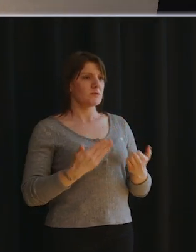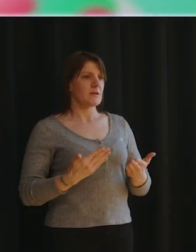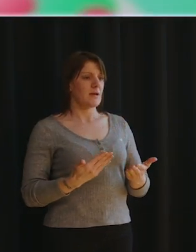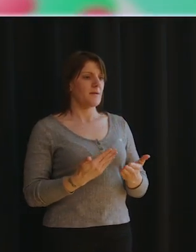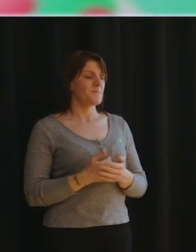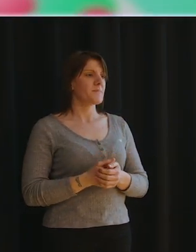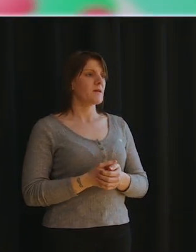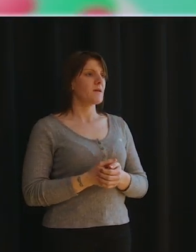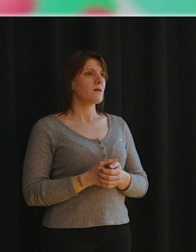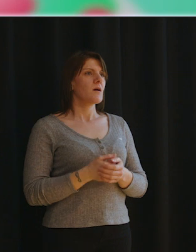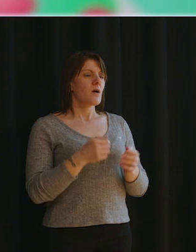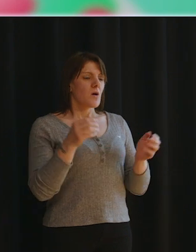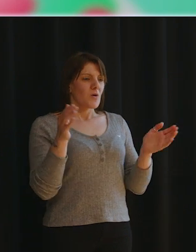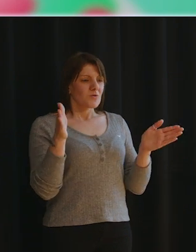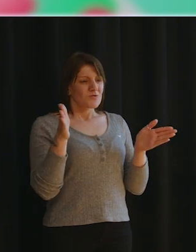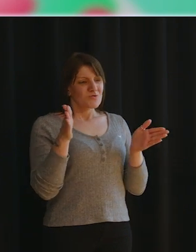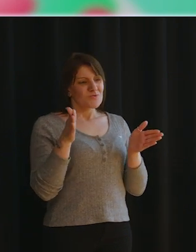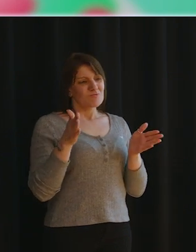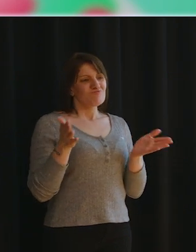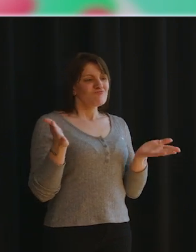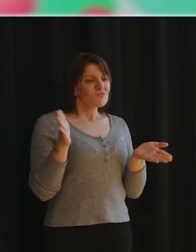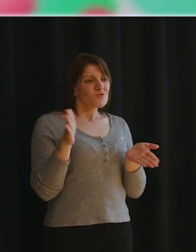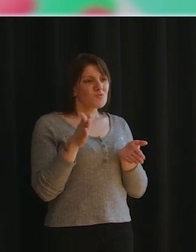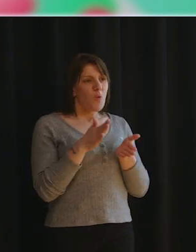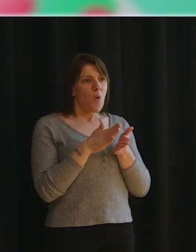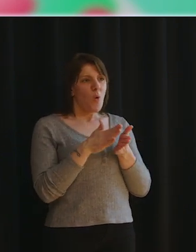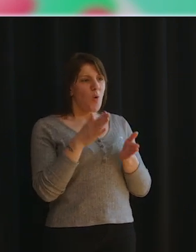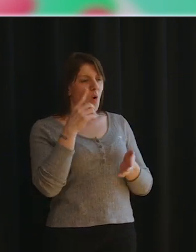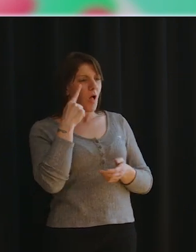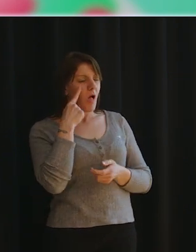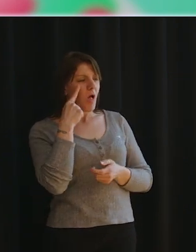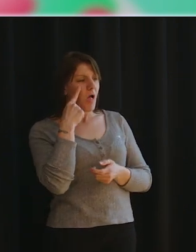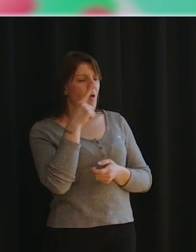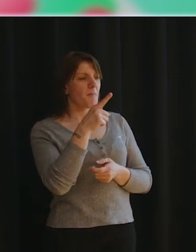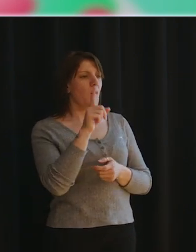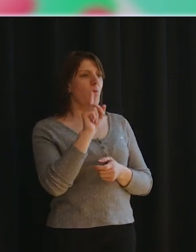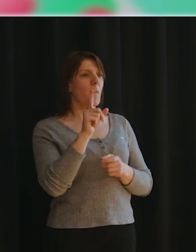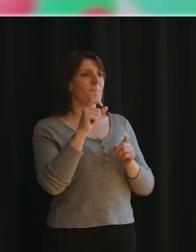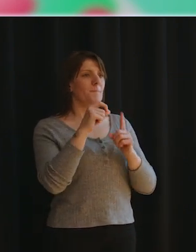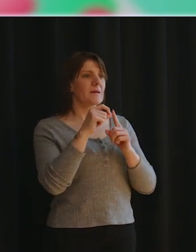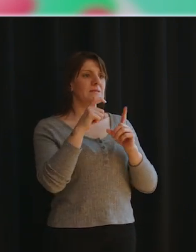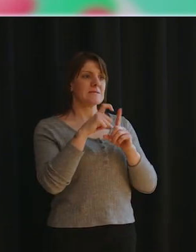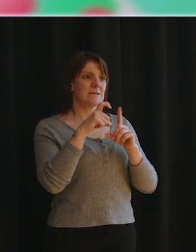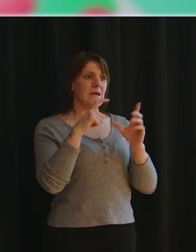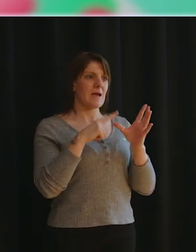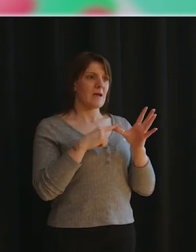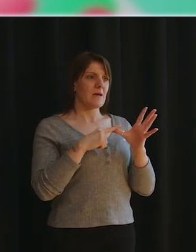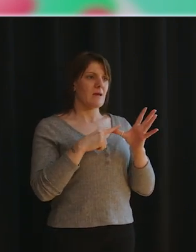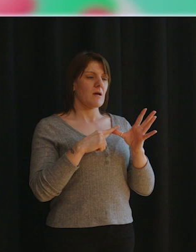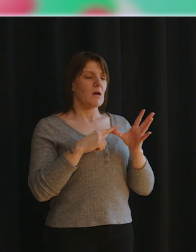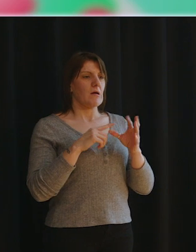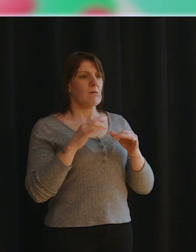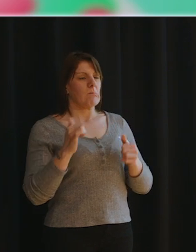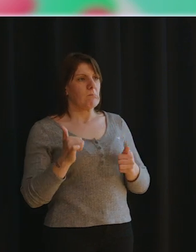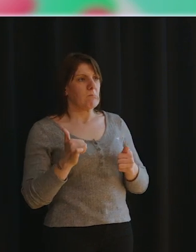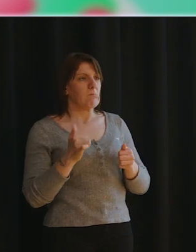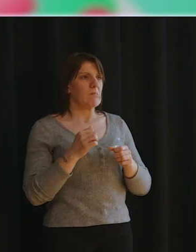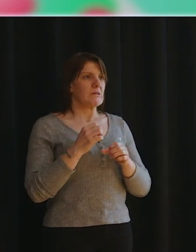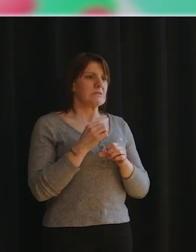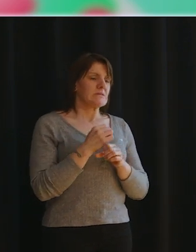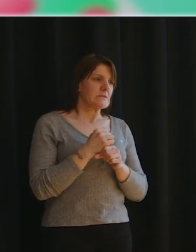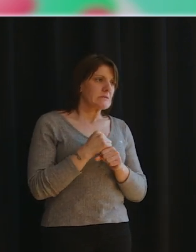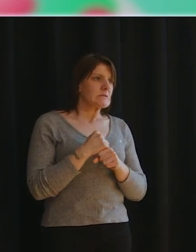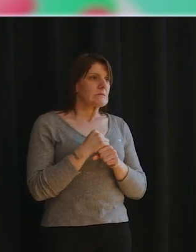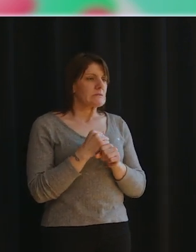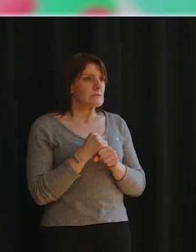I'm going to give a small oversight about PDA. PDA is quite a contentious ideal,